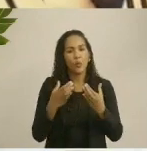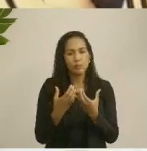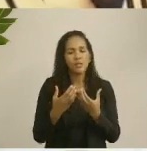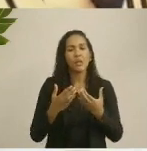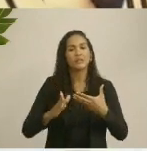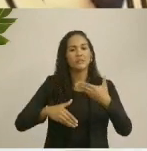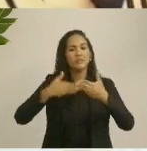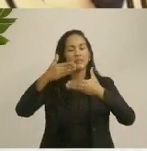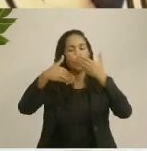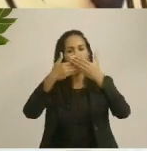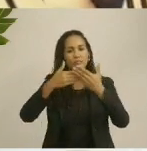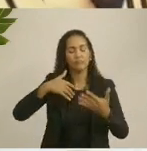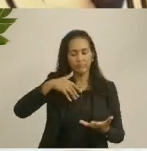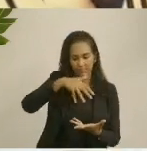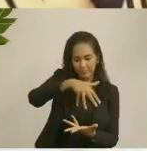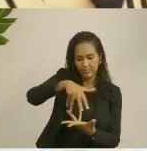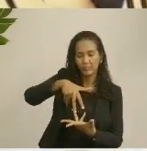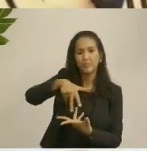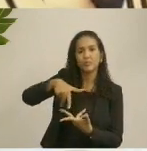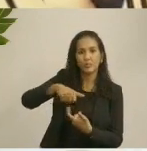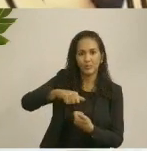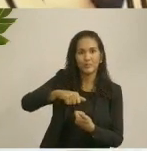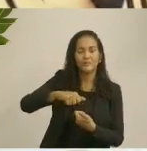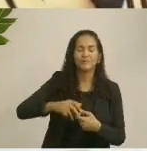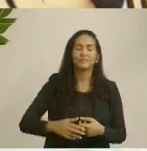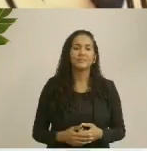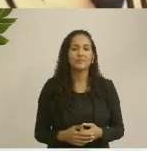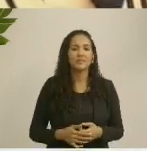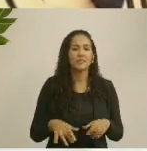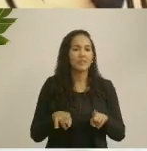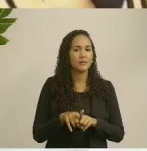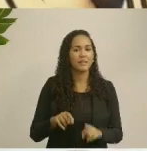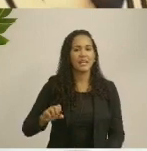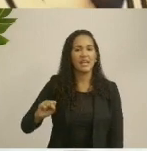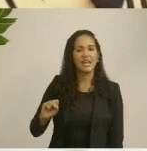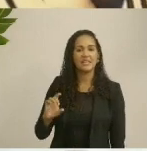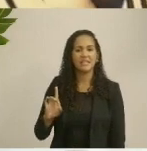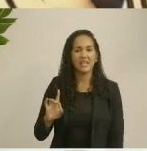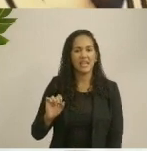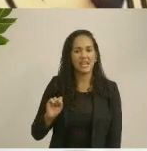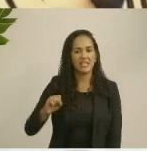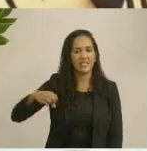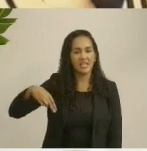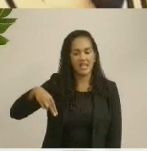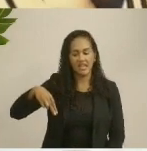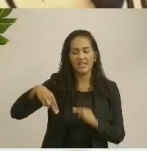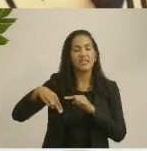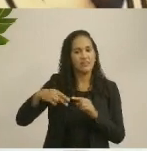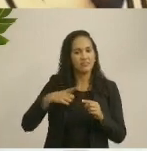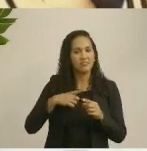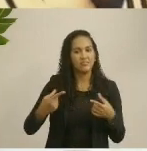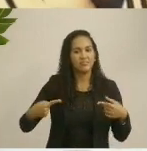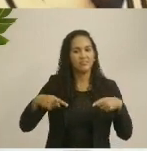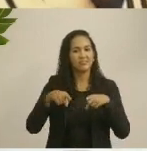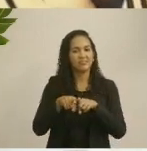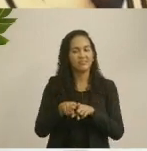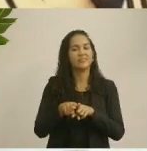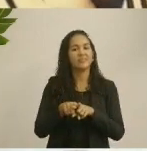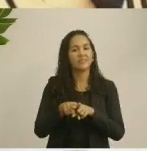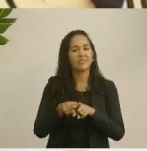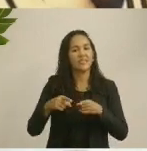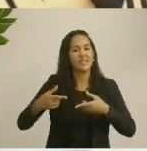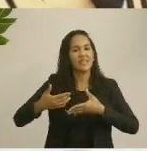SDSN, the Sustainable Development Solutions Network, are hosting together in the magnificent city of